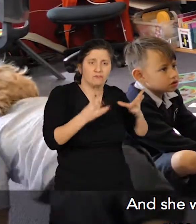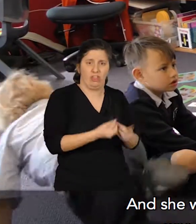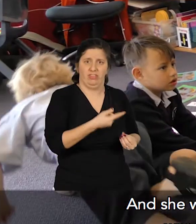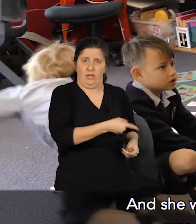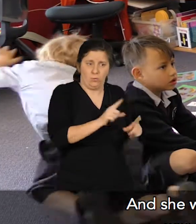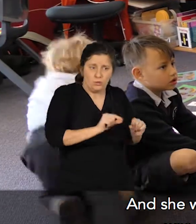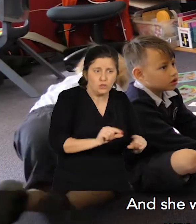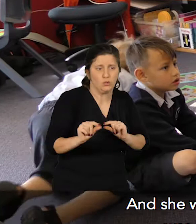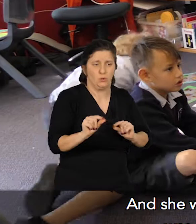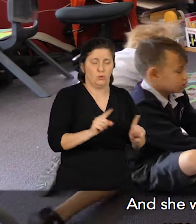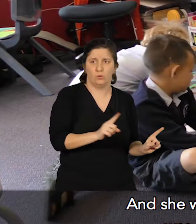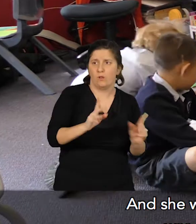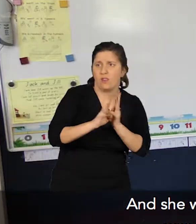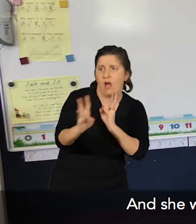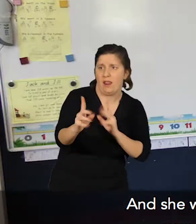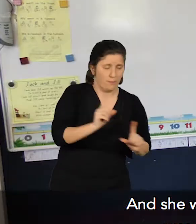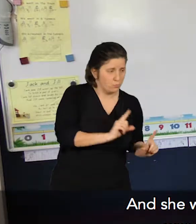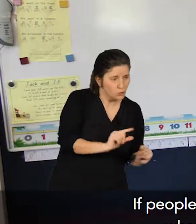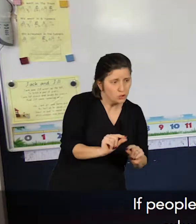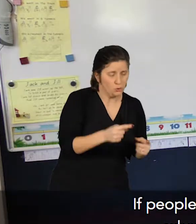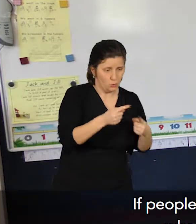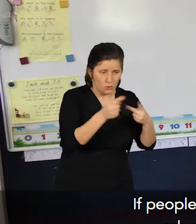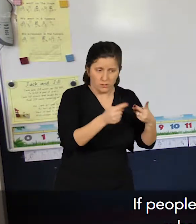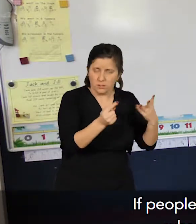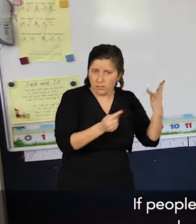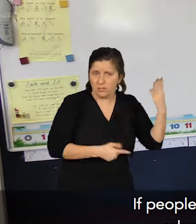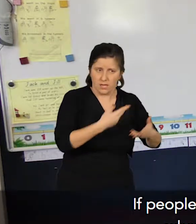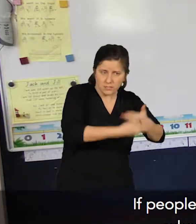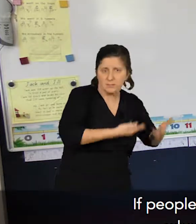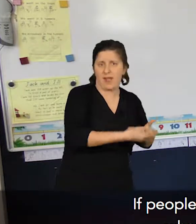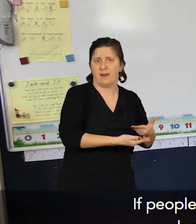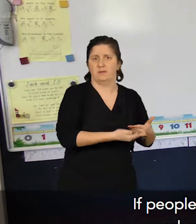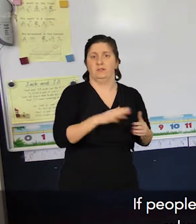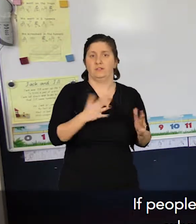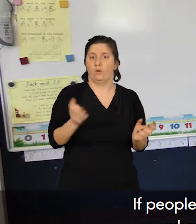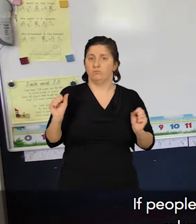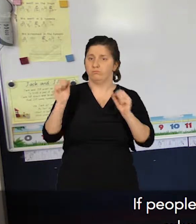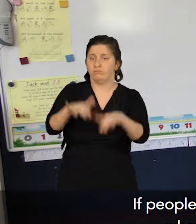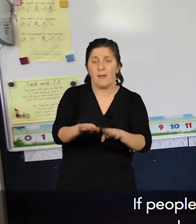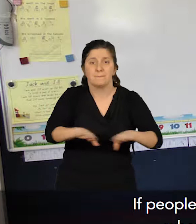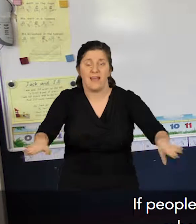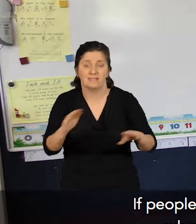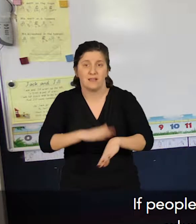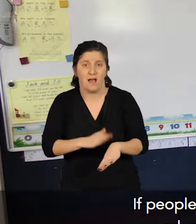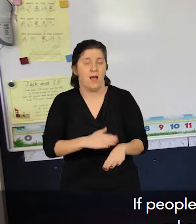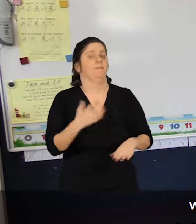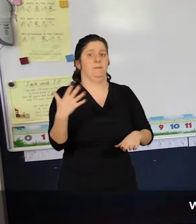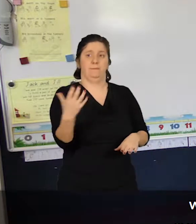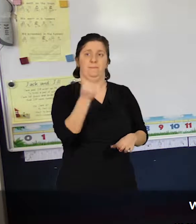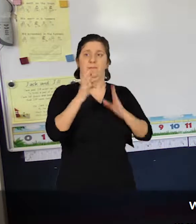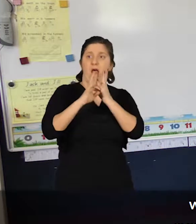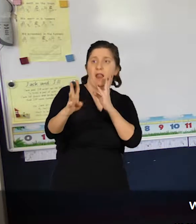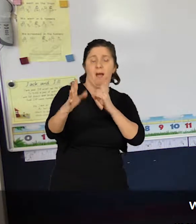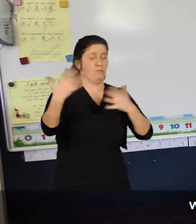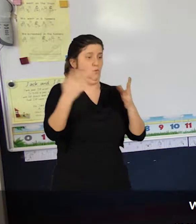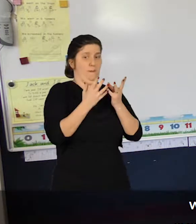going on in the classroom all the time. If people were coming in and out of the classroom, when children were moving to the carpet, when we were